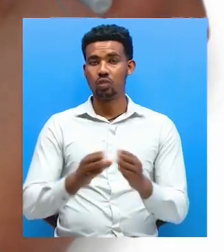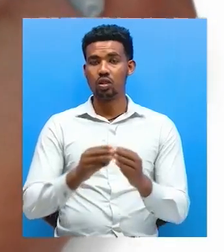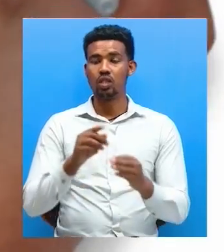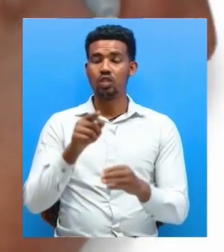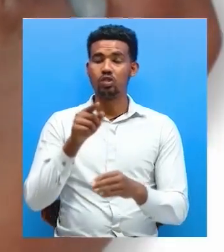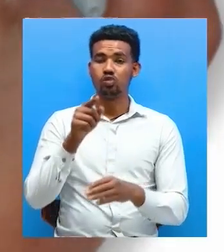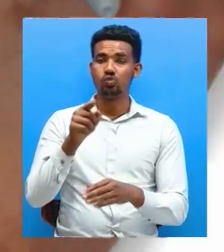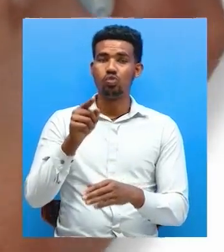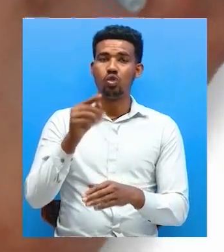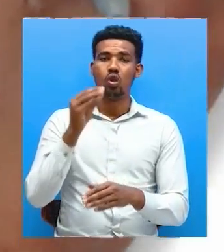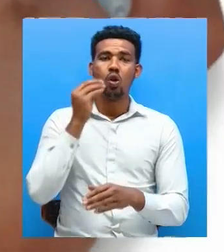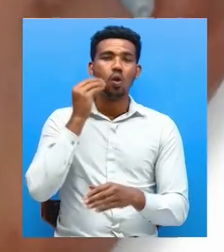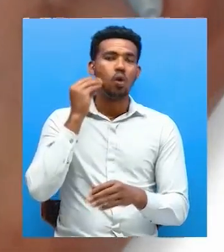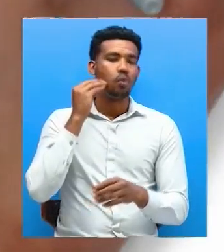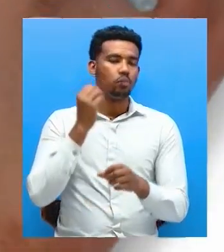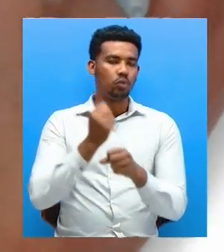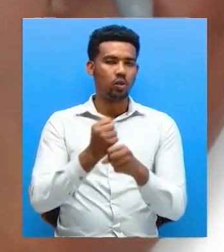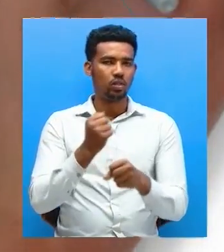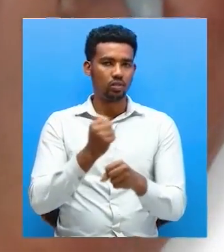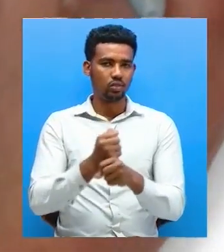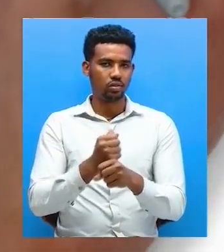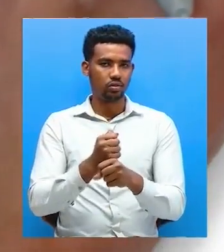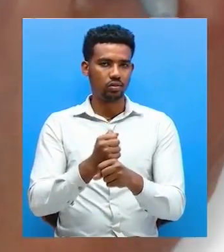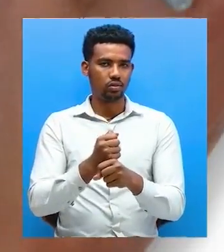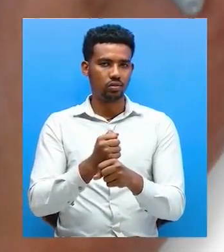your homework.